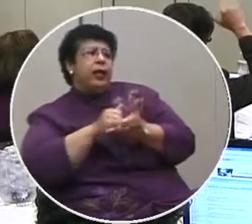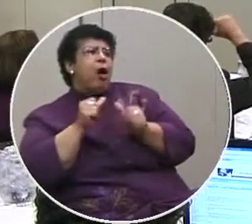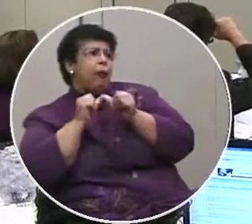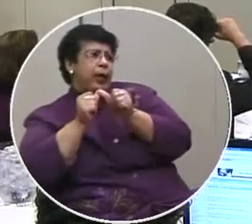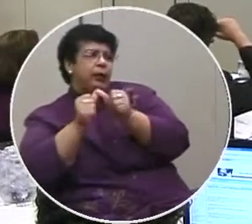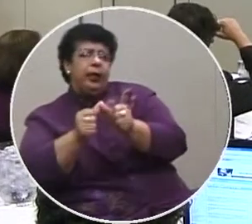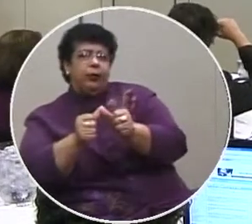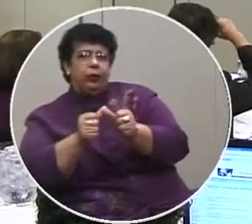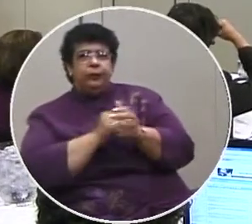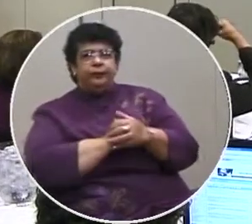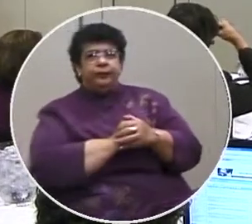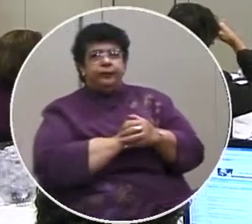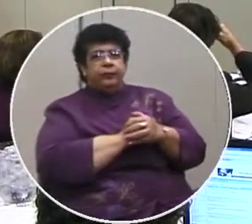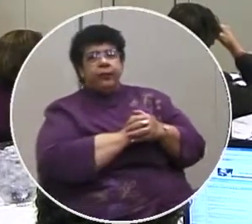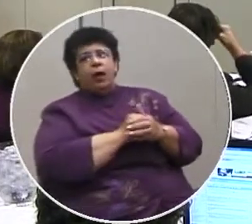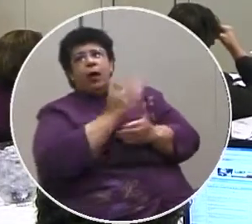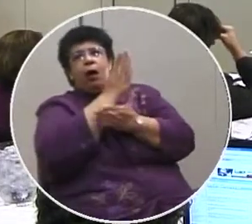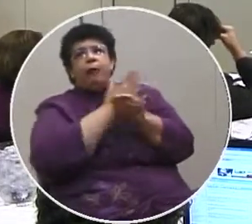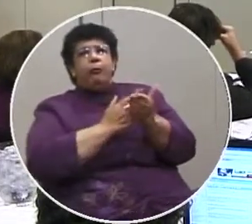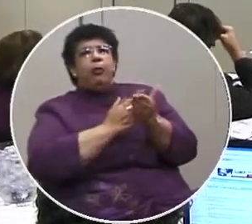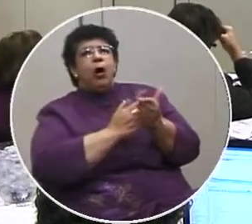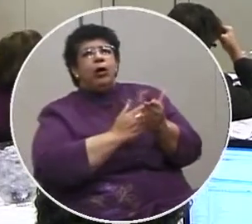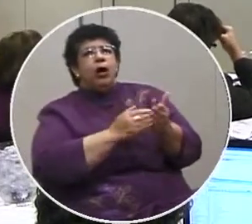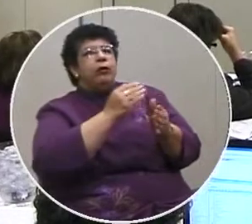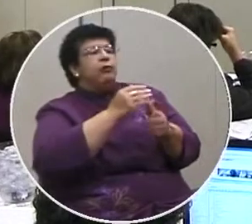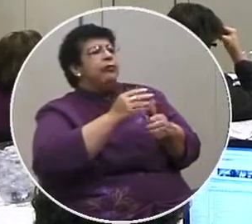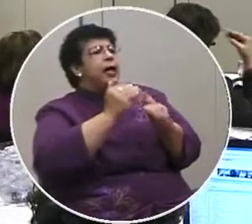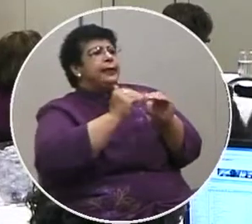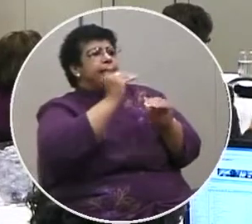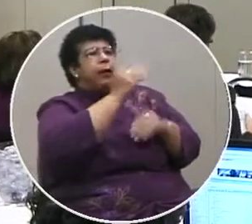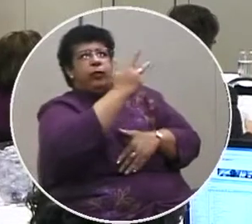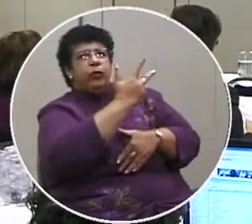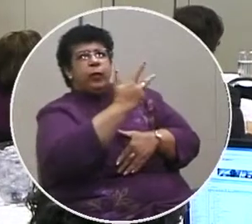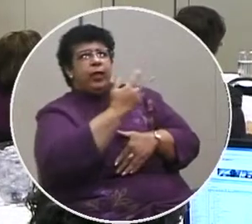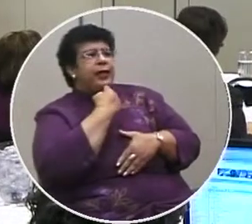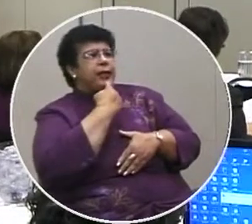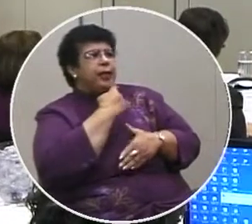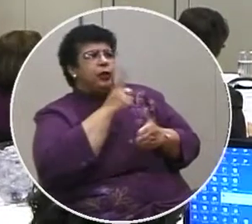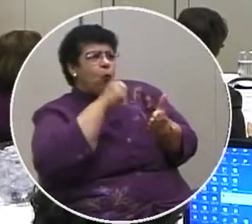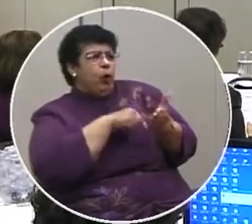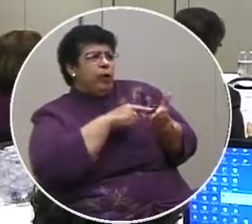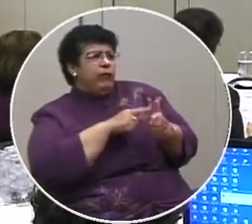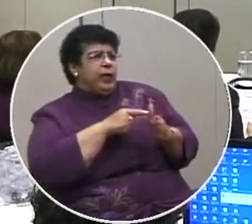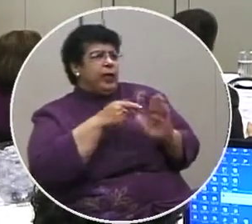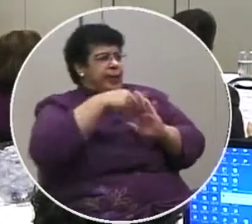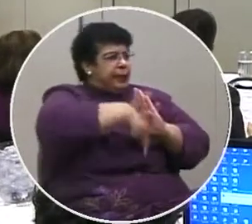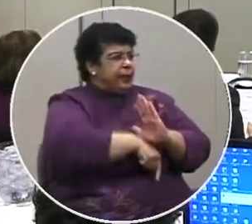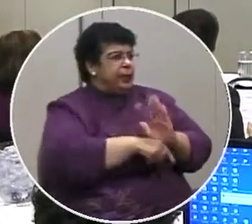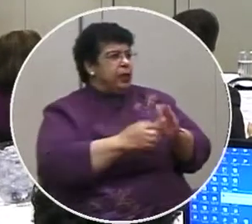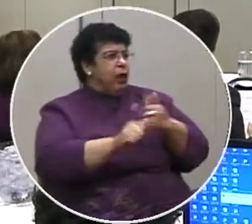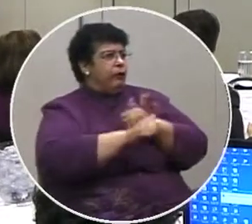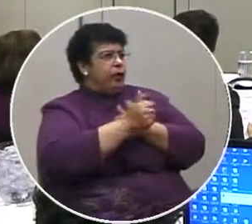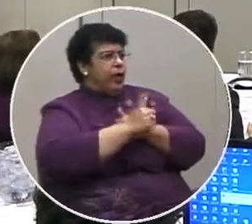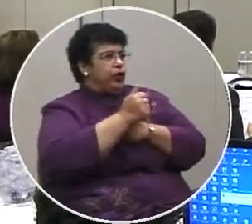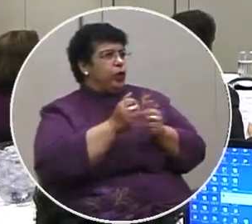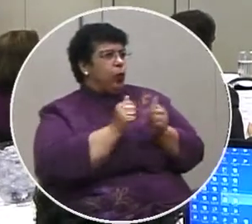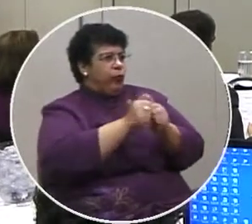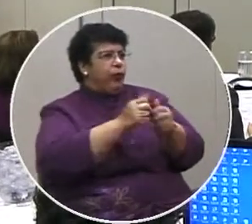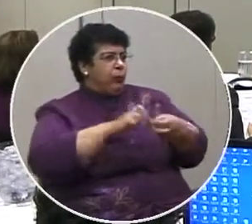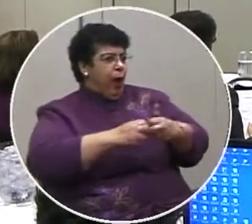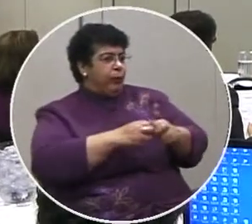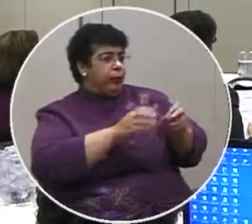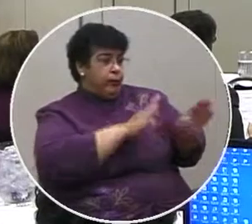Yes? On part B in step 3 in the box where you're providing more detail, when it says what is the intensity/level of danger of the problem behavior, Yes.